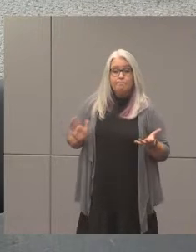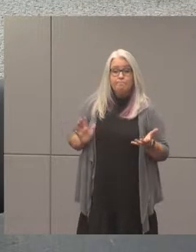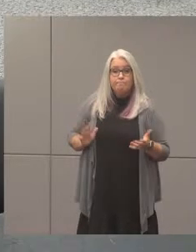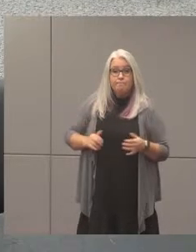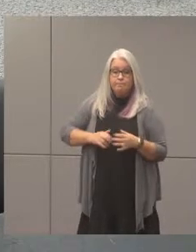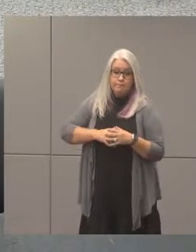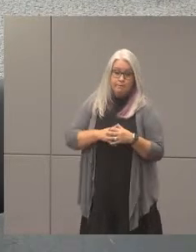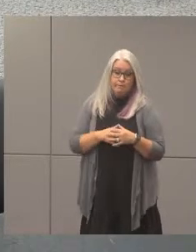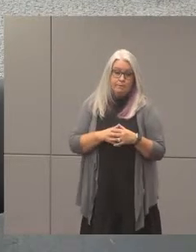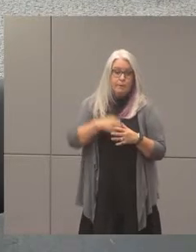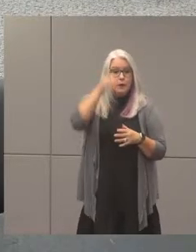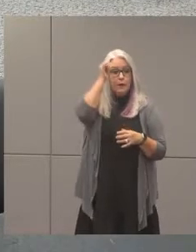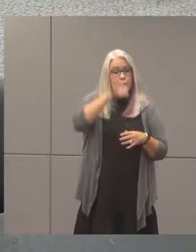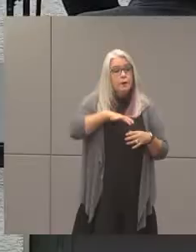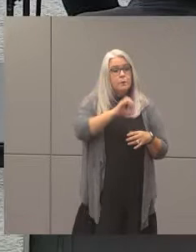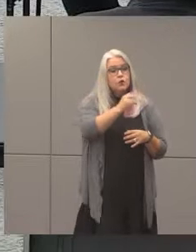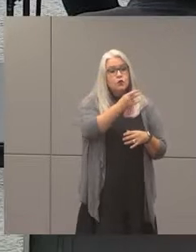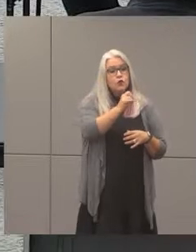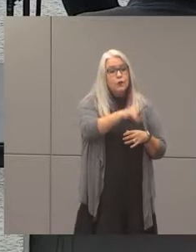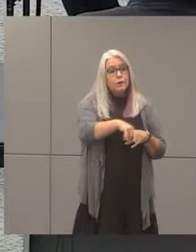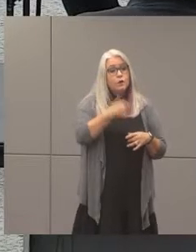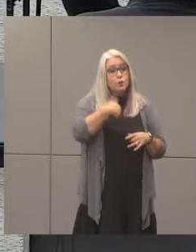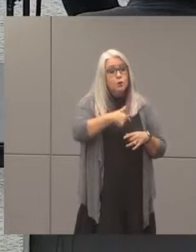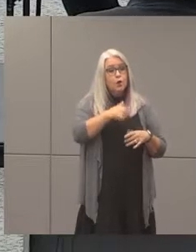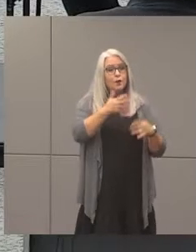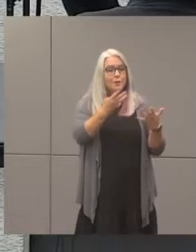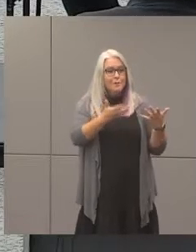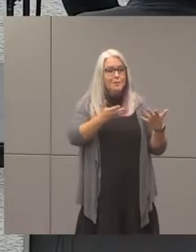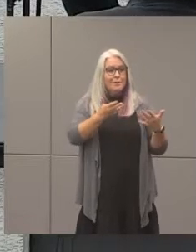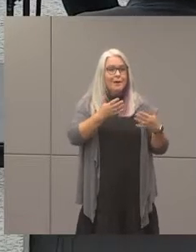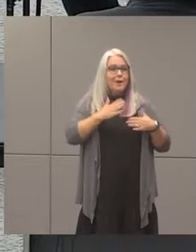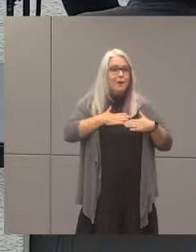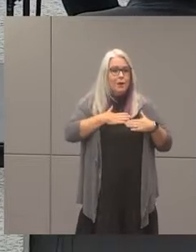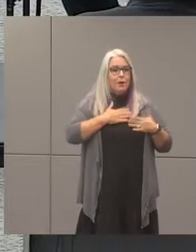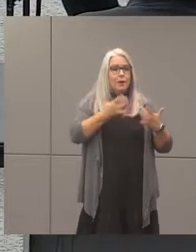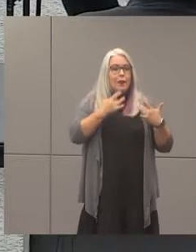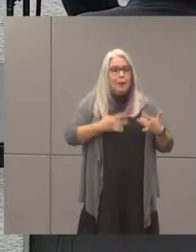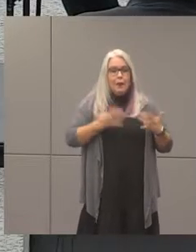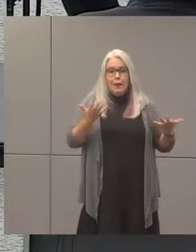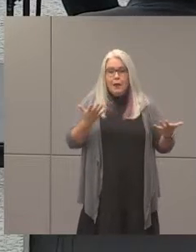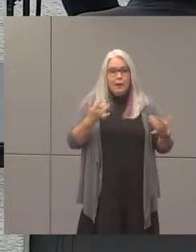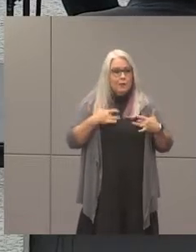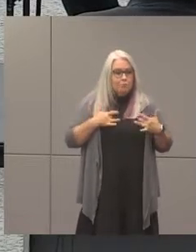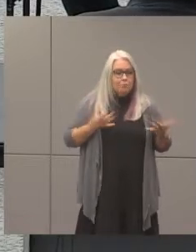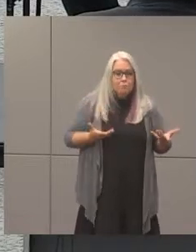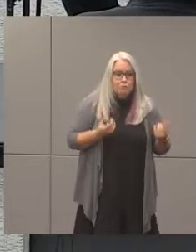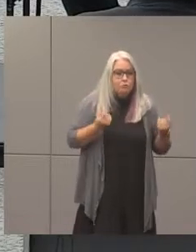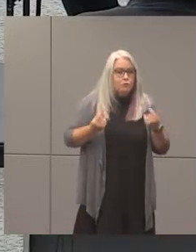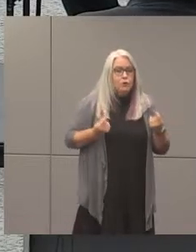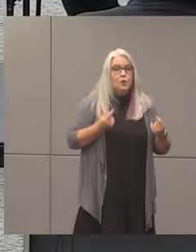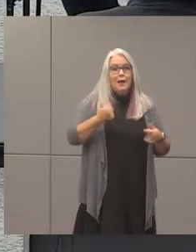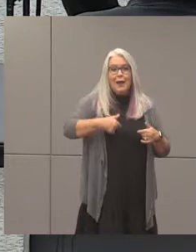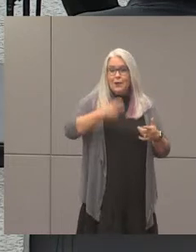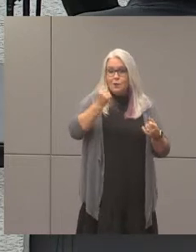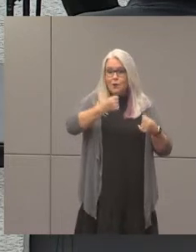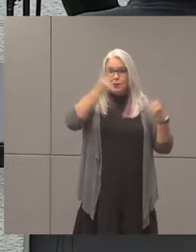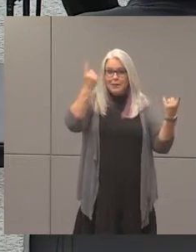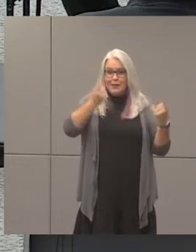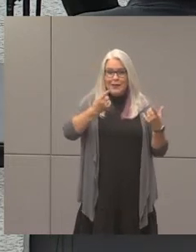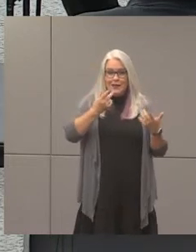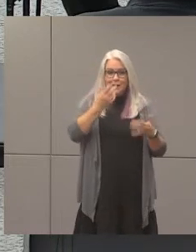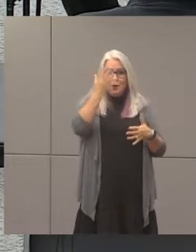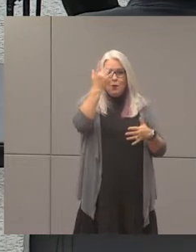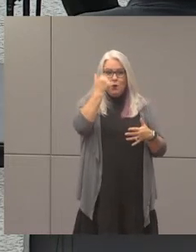Mr. Chair? So basically, we're held at their mercy. I can't see working with a company that treats us the way they're treating